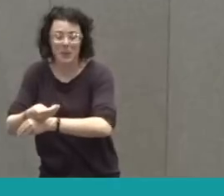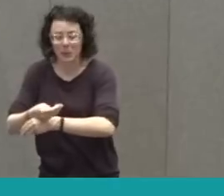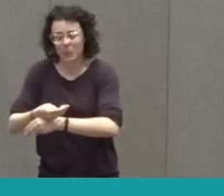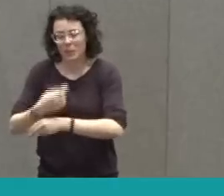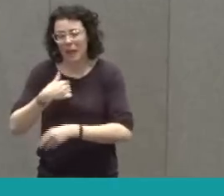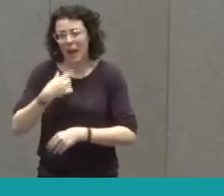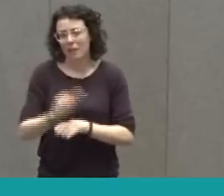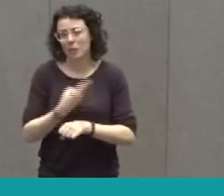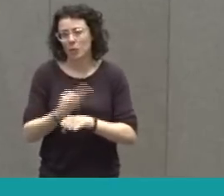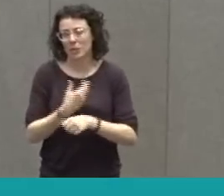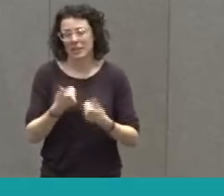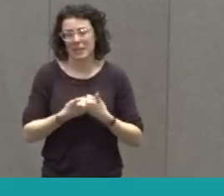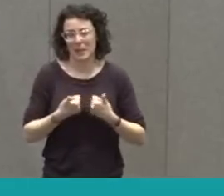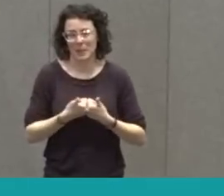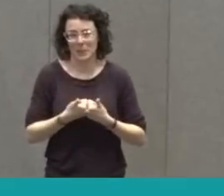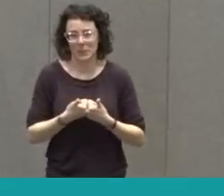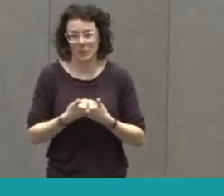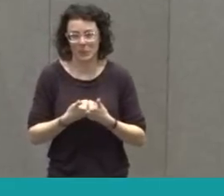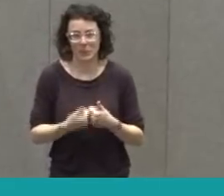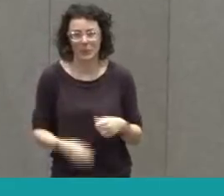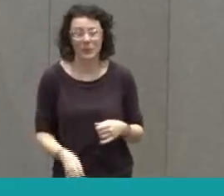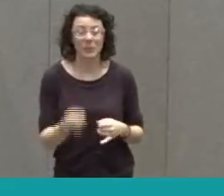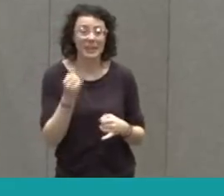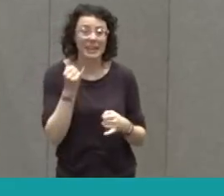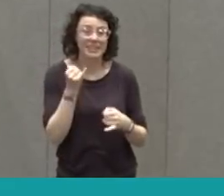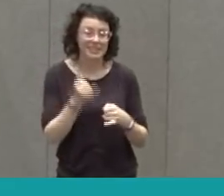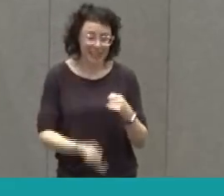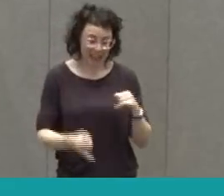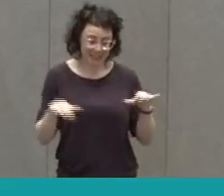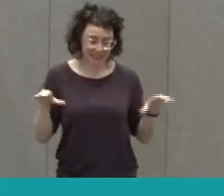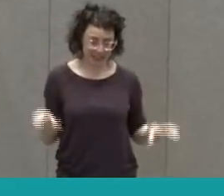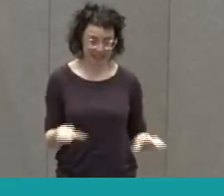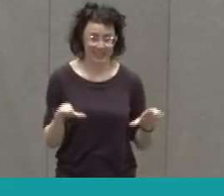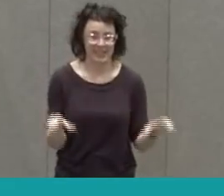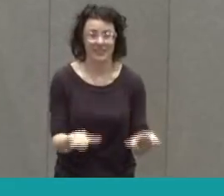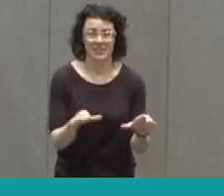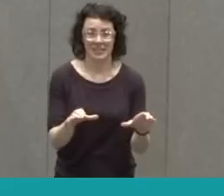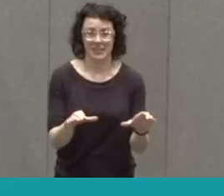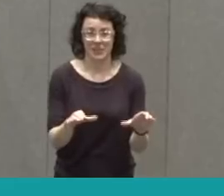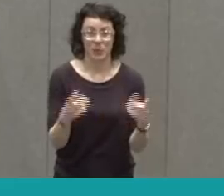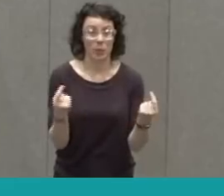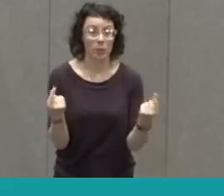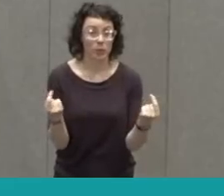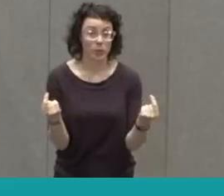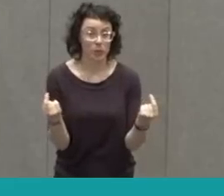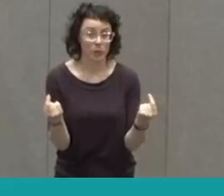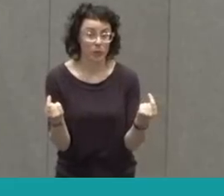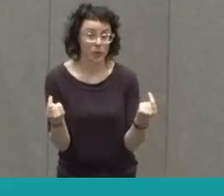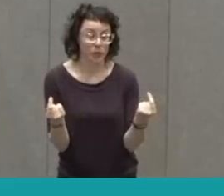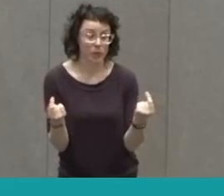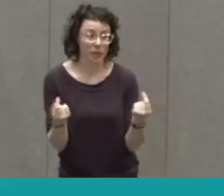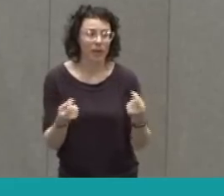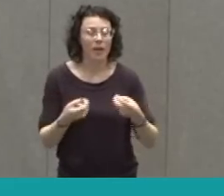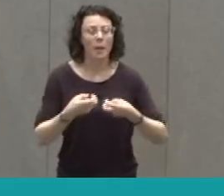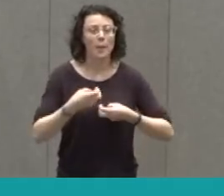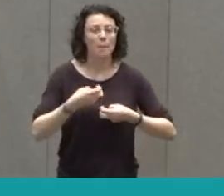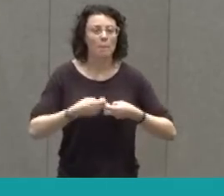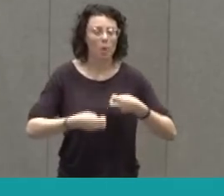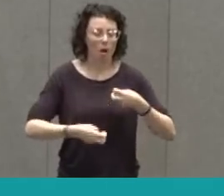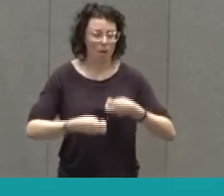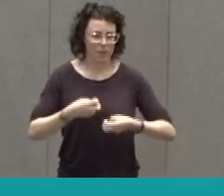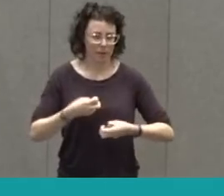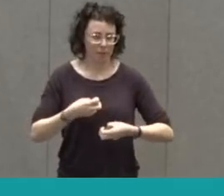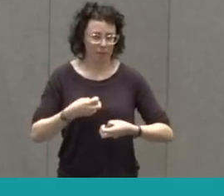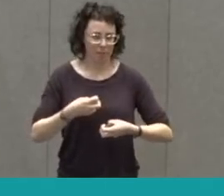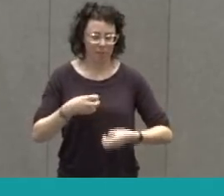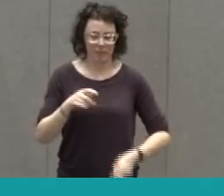So our last activity that we will be doing is a problem, a task that